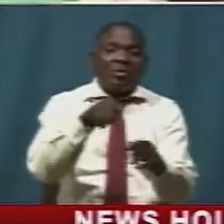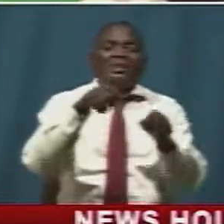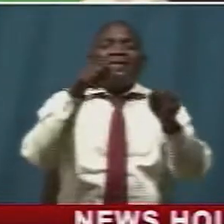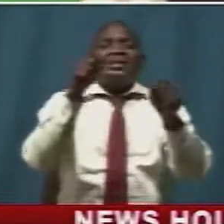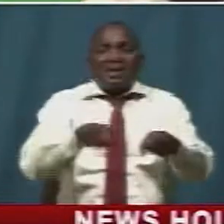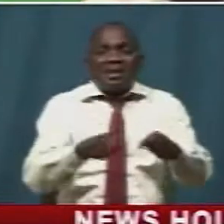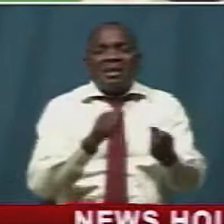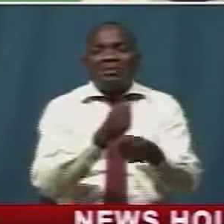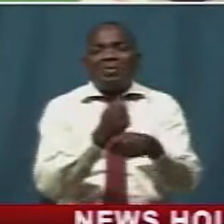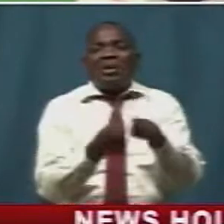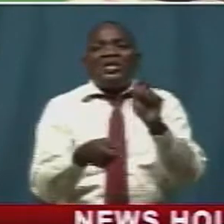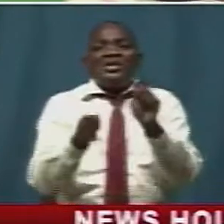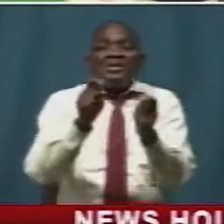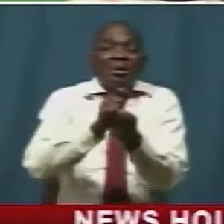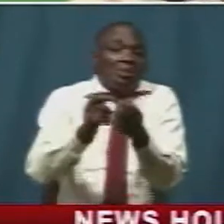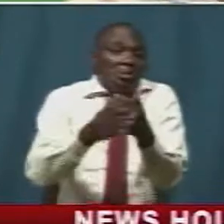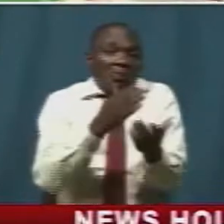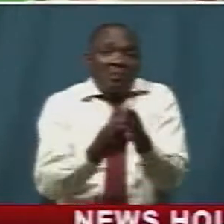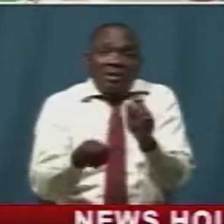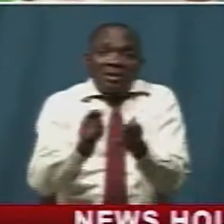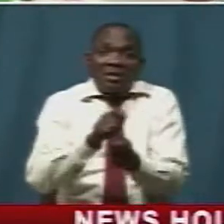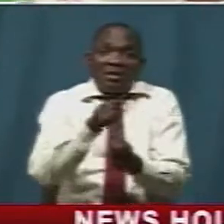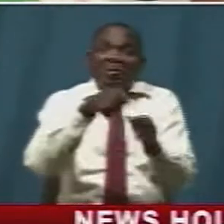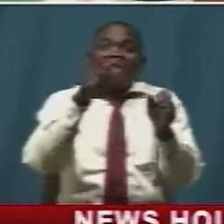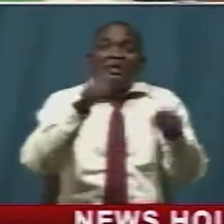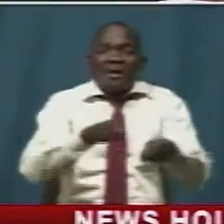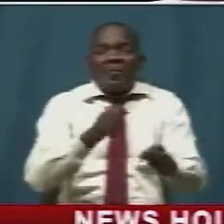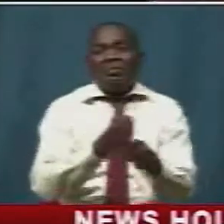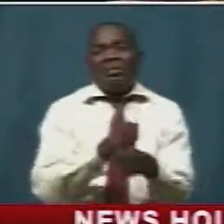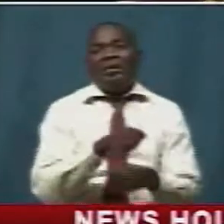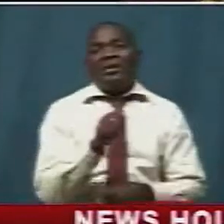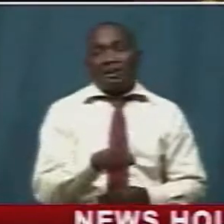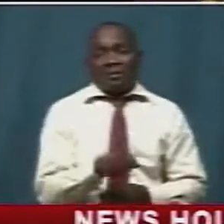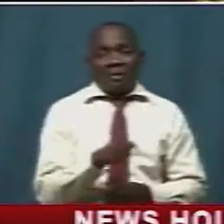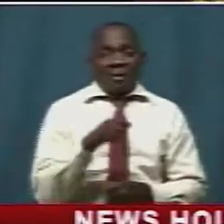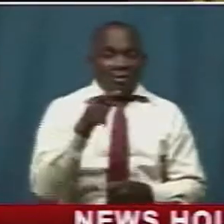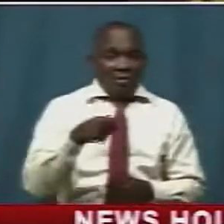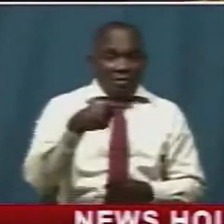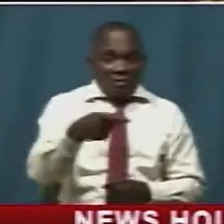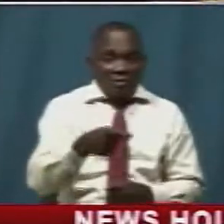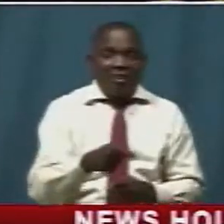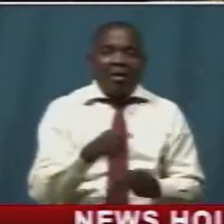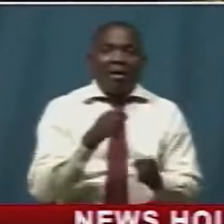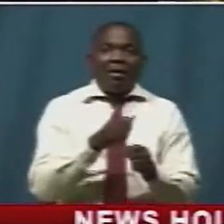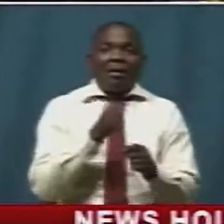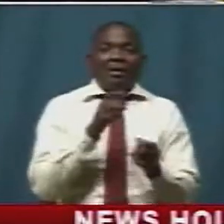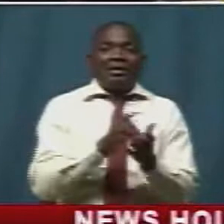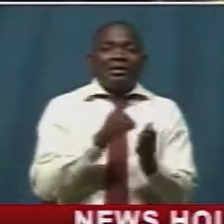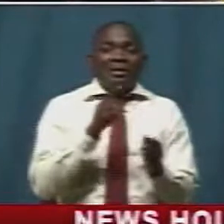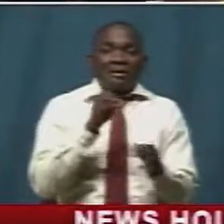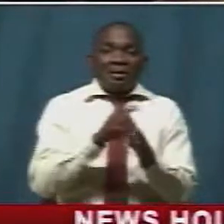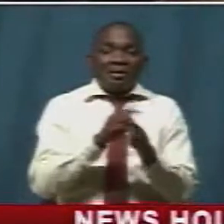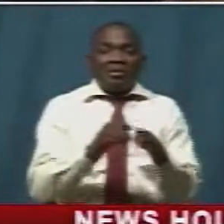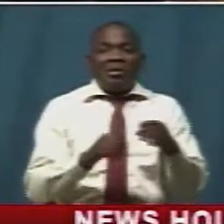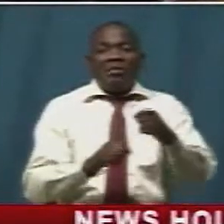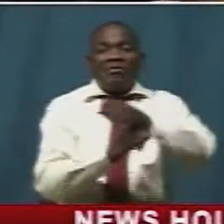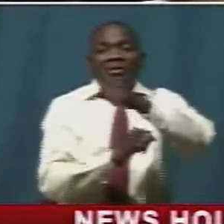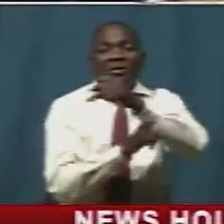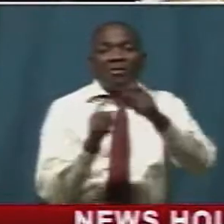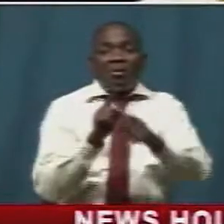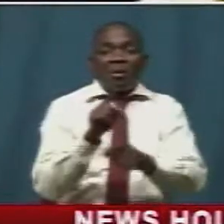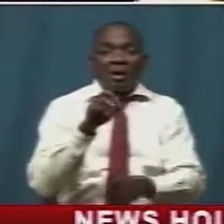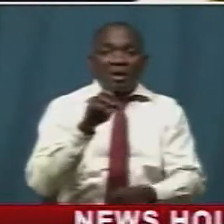make whatever difference you like to your life. Next was a Makers Disabilities Foundation at